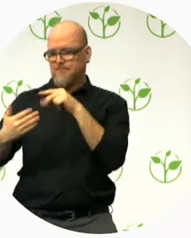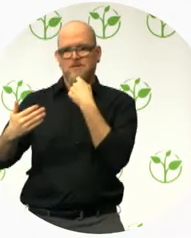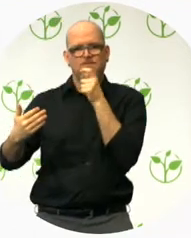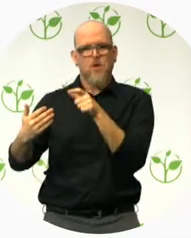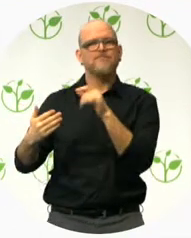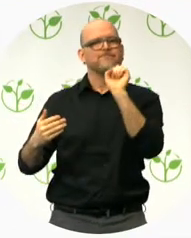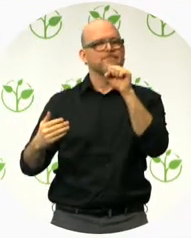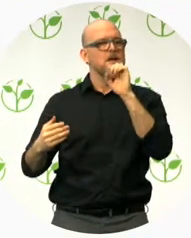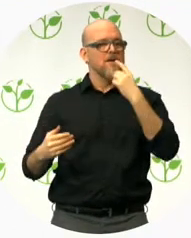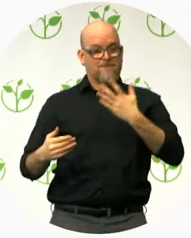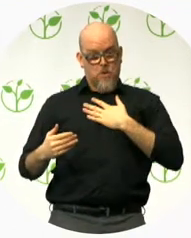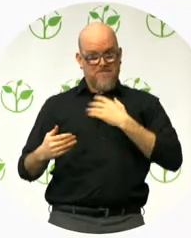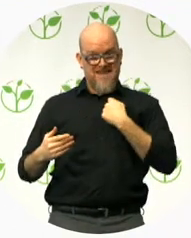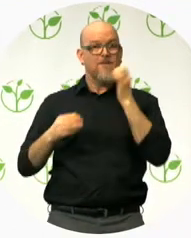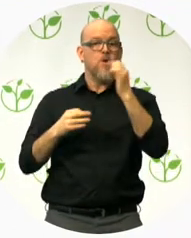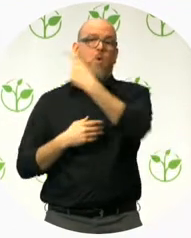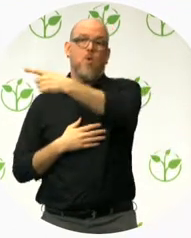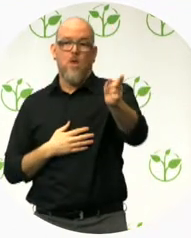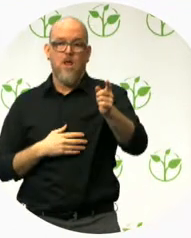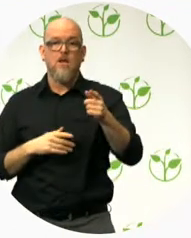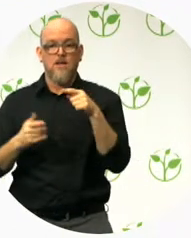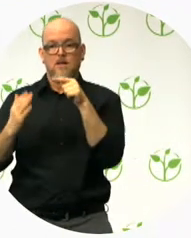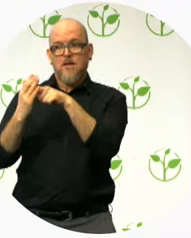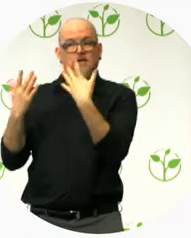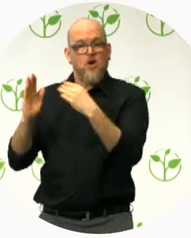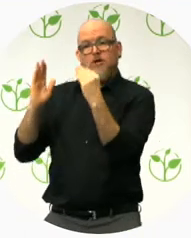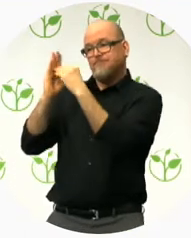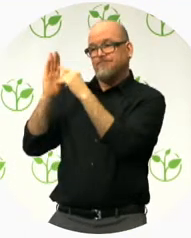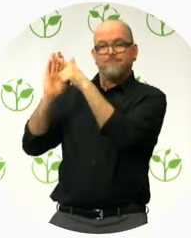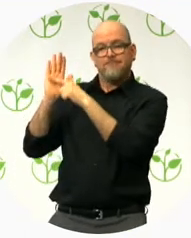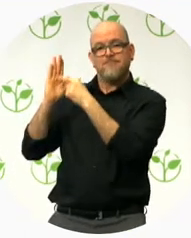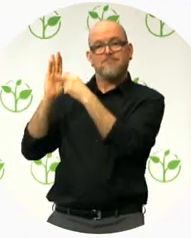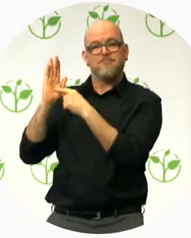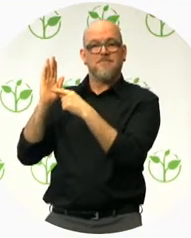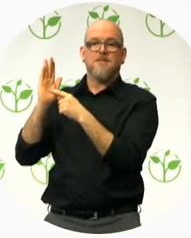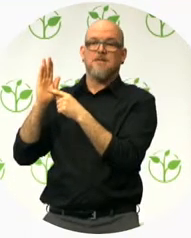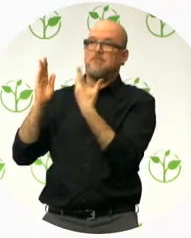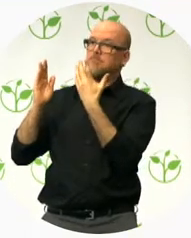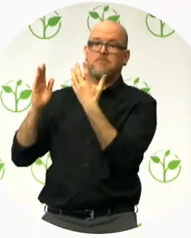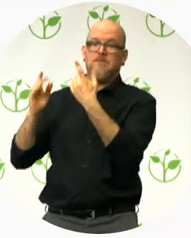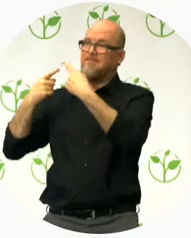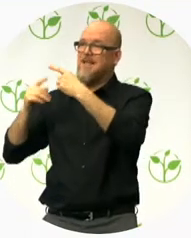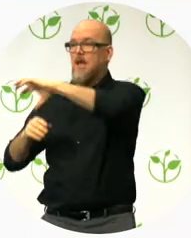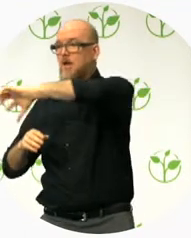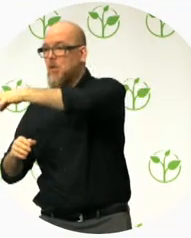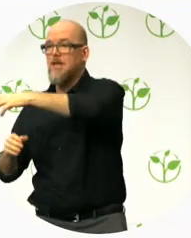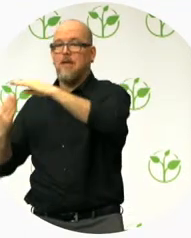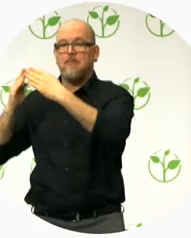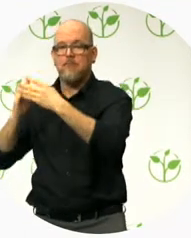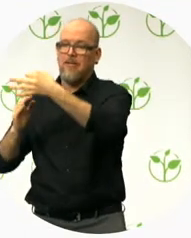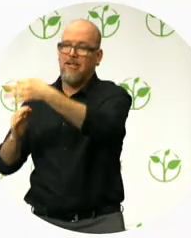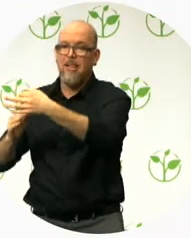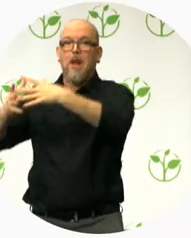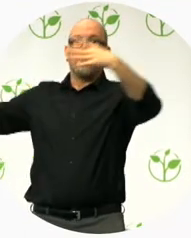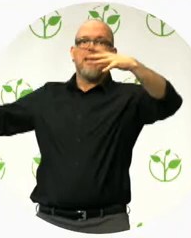agendas and in the efforts concerning urban and rural development as well. The world is